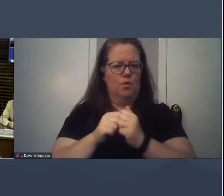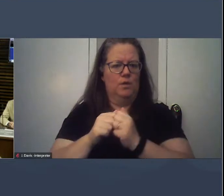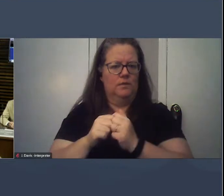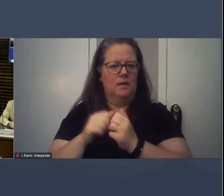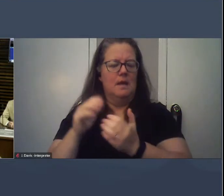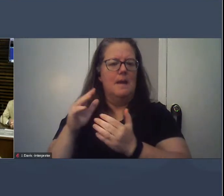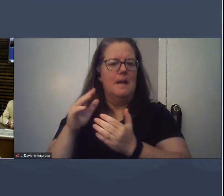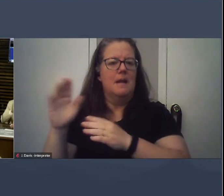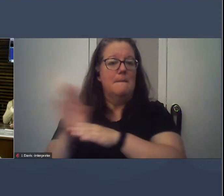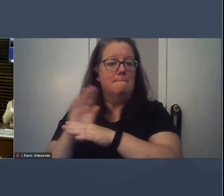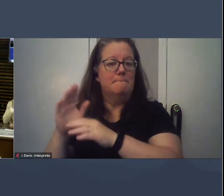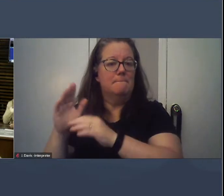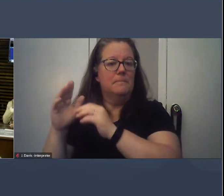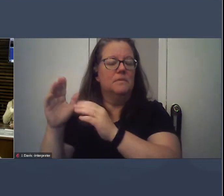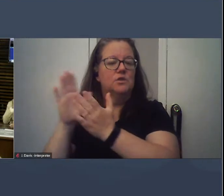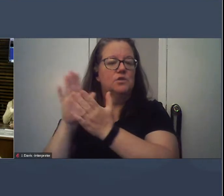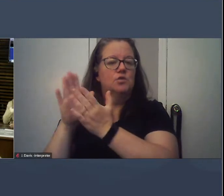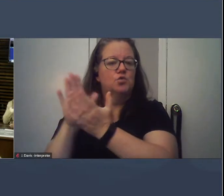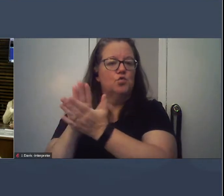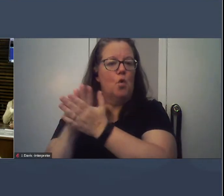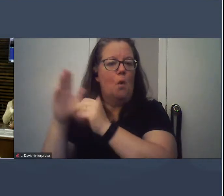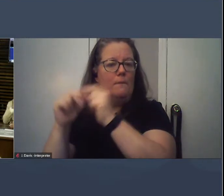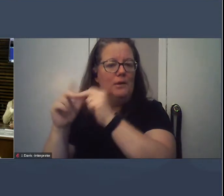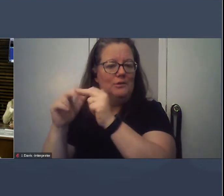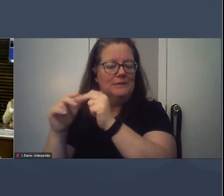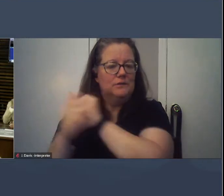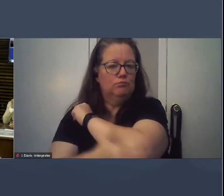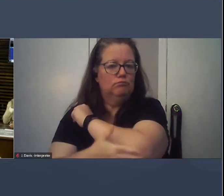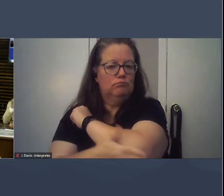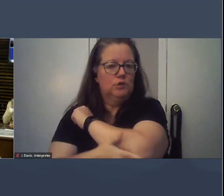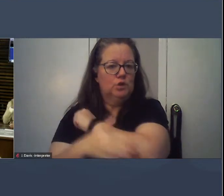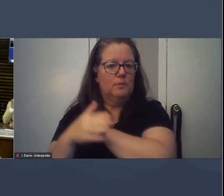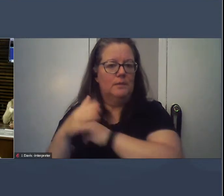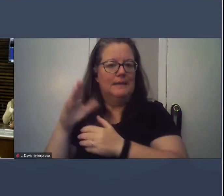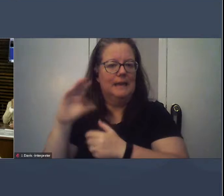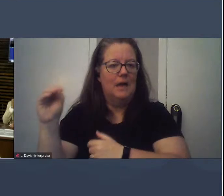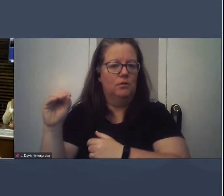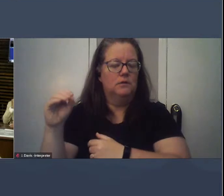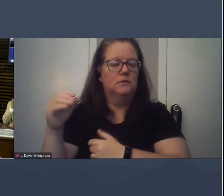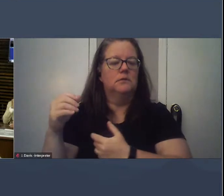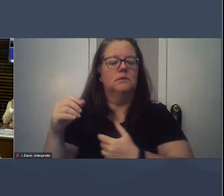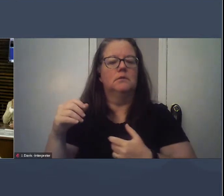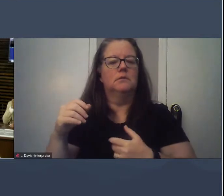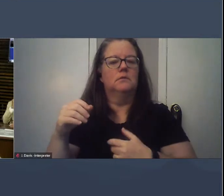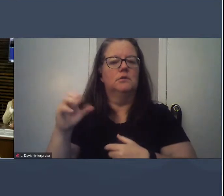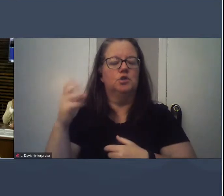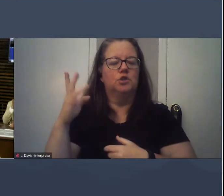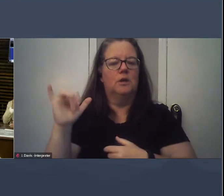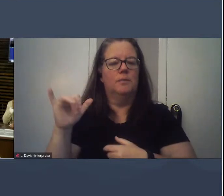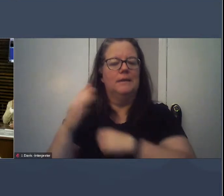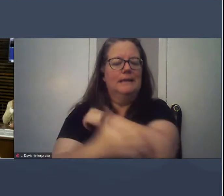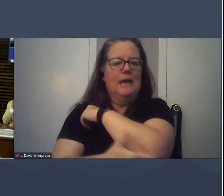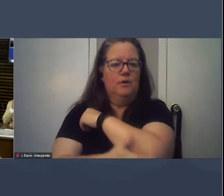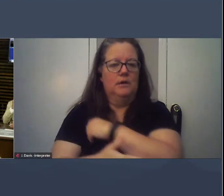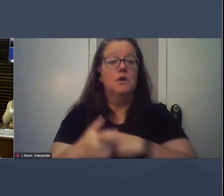private entity. We test only our system for those reports, but you will test people's private water.